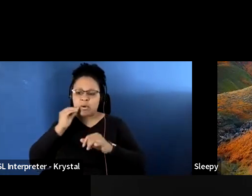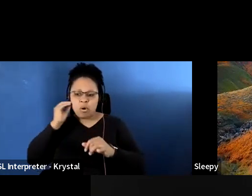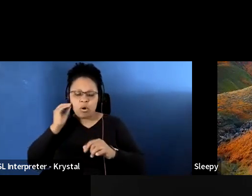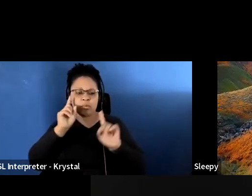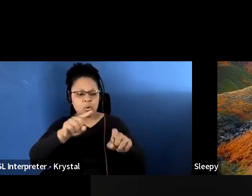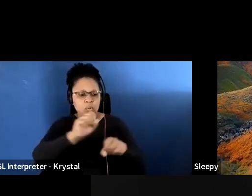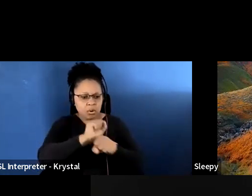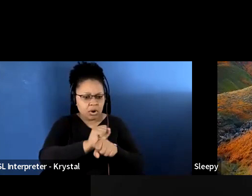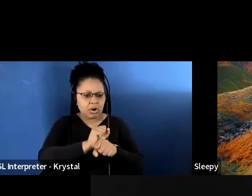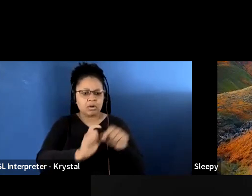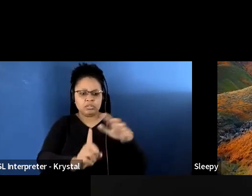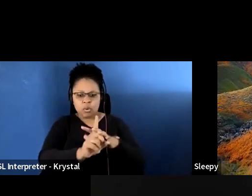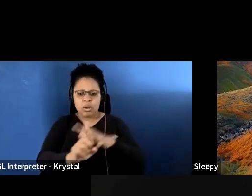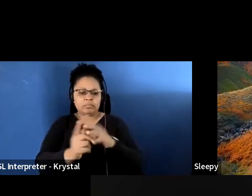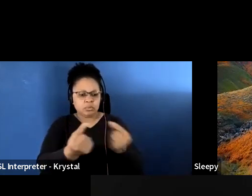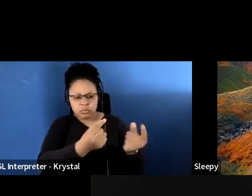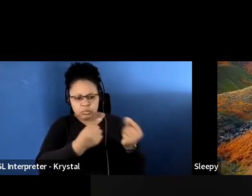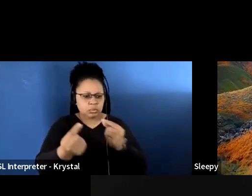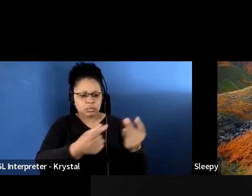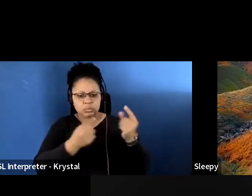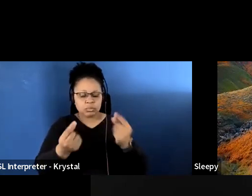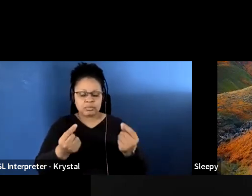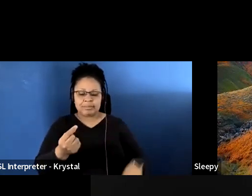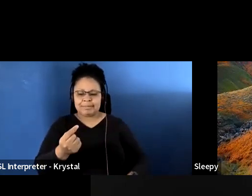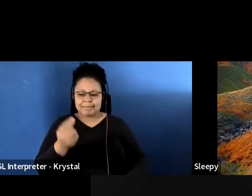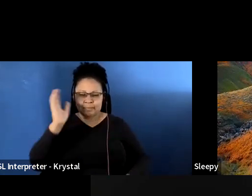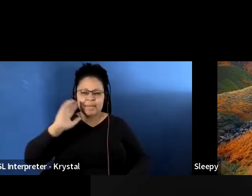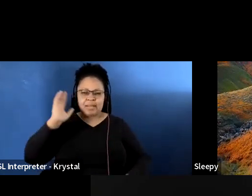do this. And that's one thing that a lot of